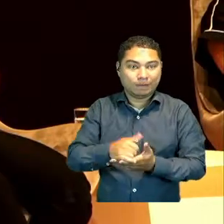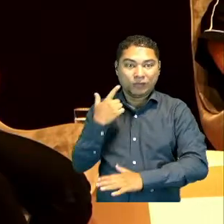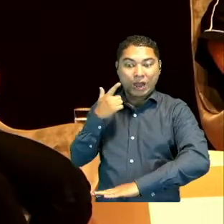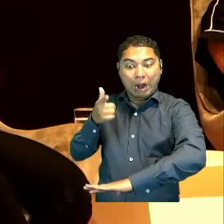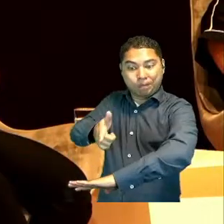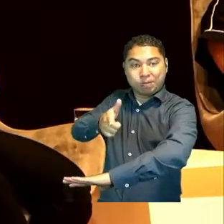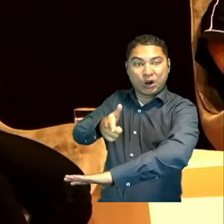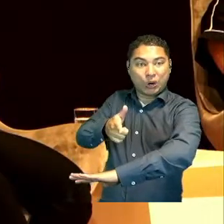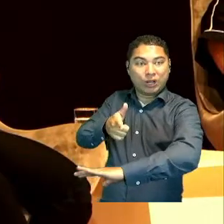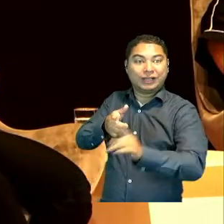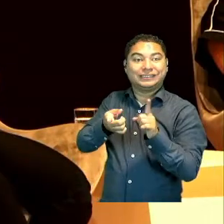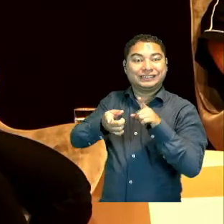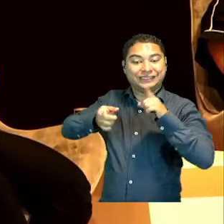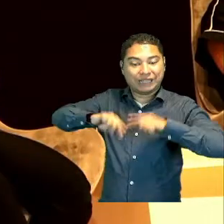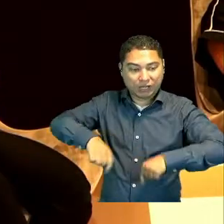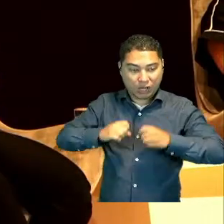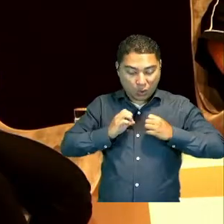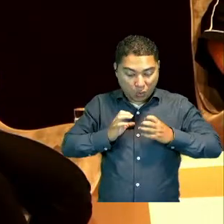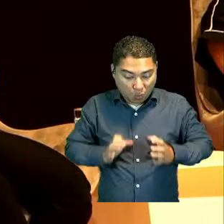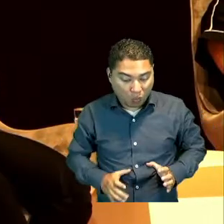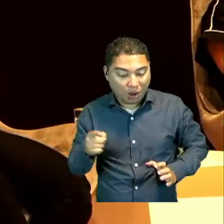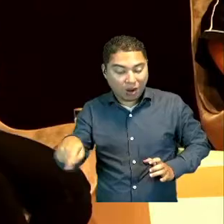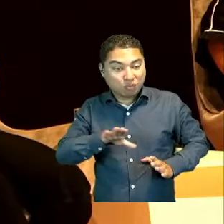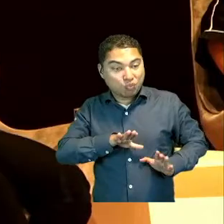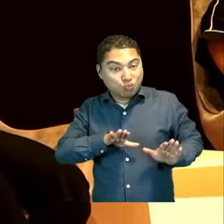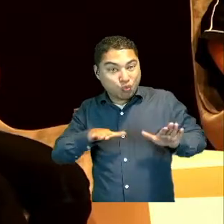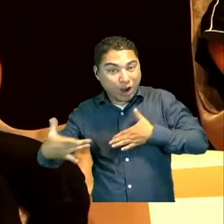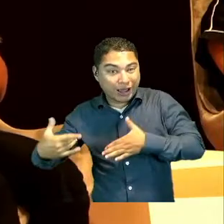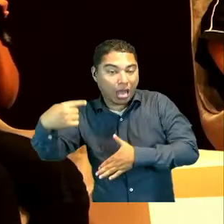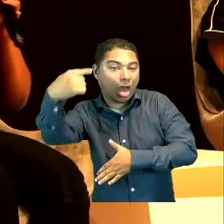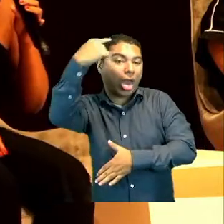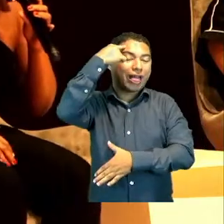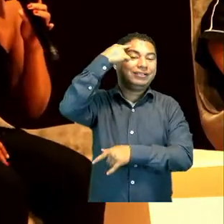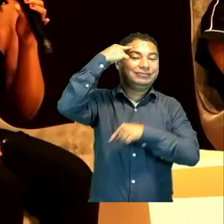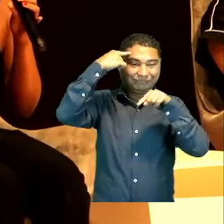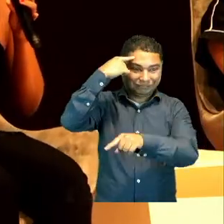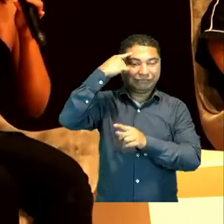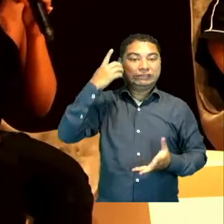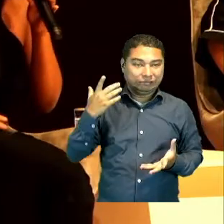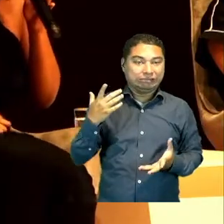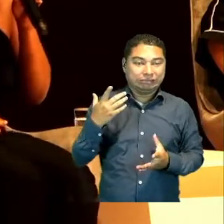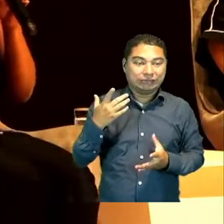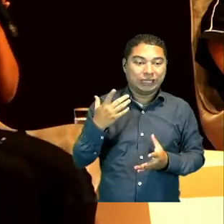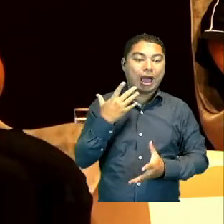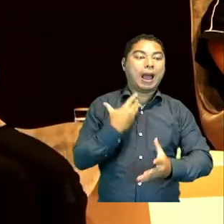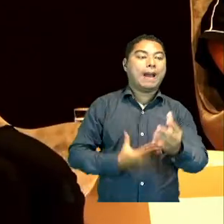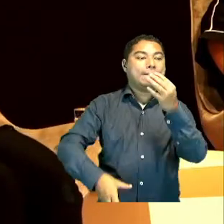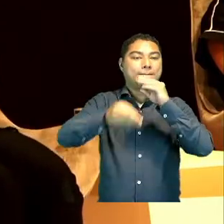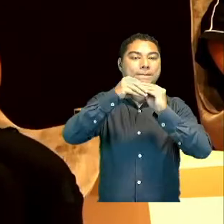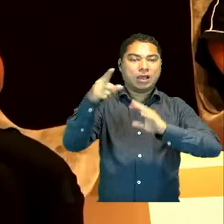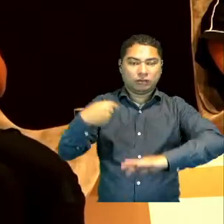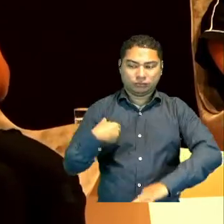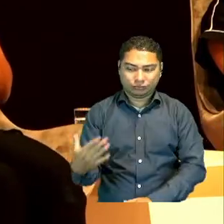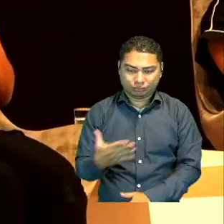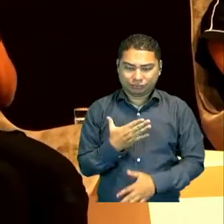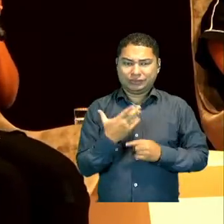of a bullet that can pierce your body, but also symbolic or psychological death, if you